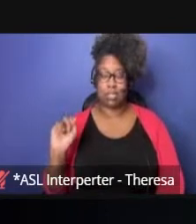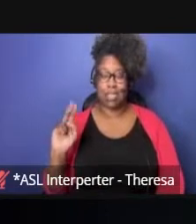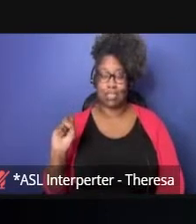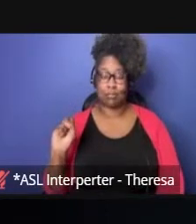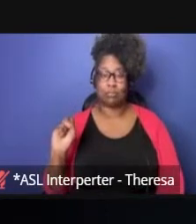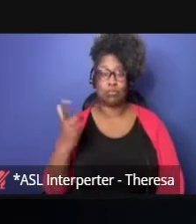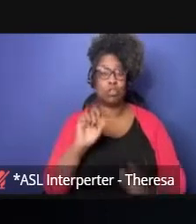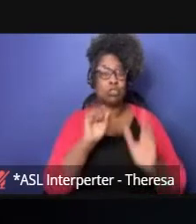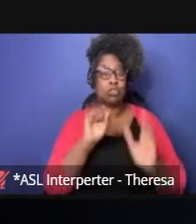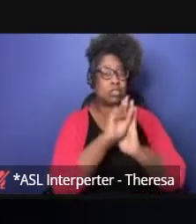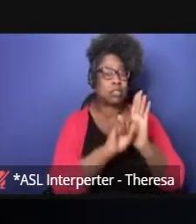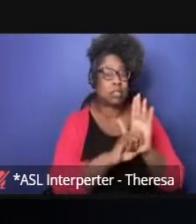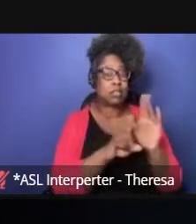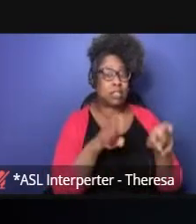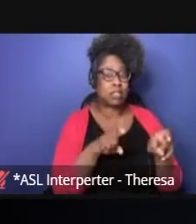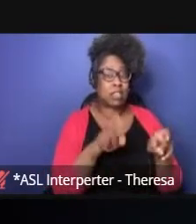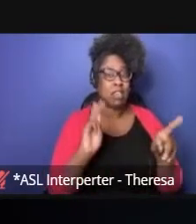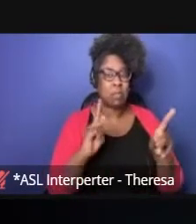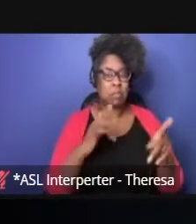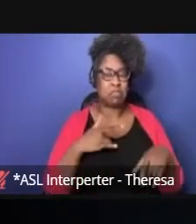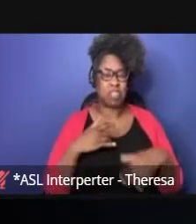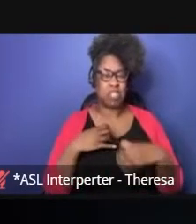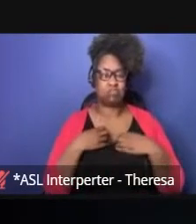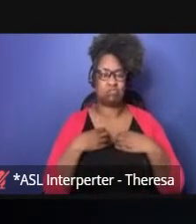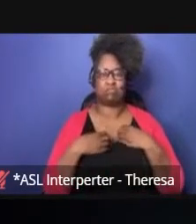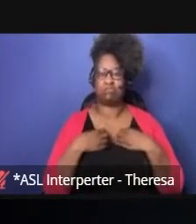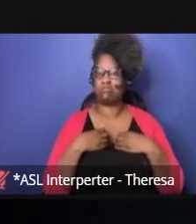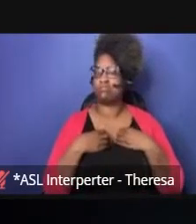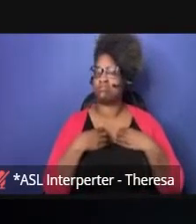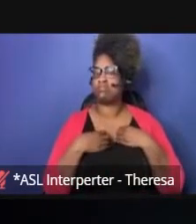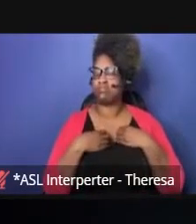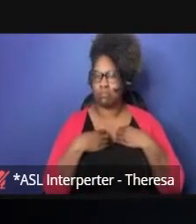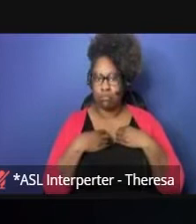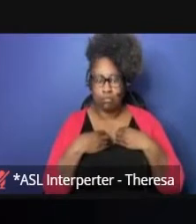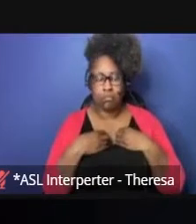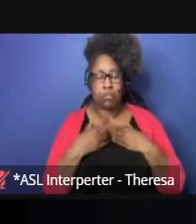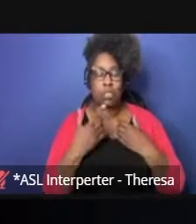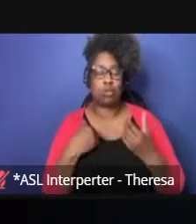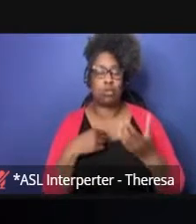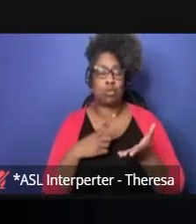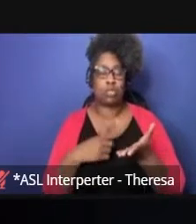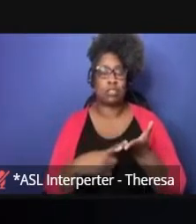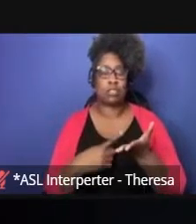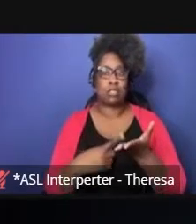state testing. So when we talked about, being able to